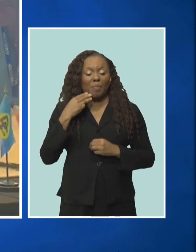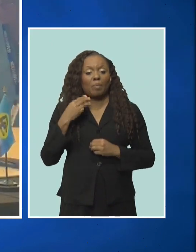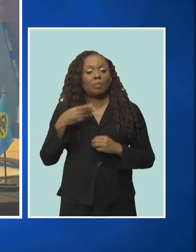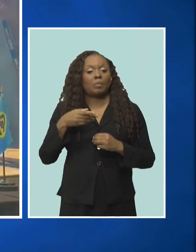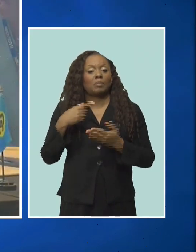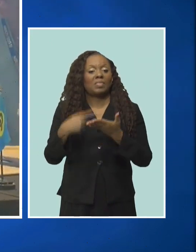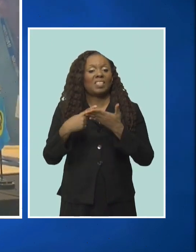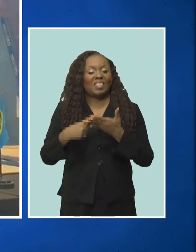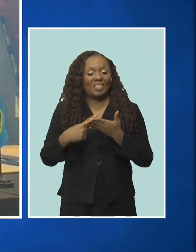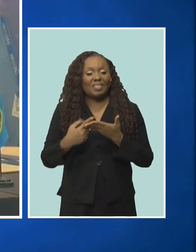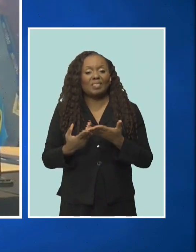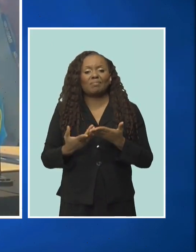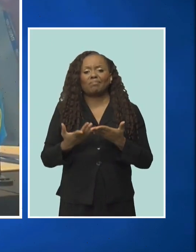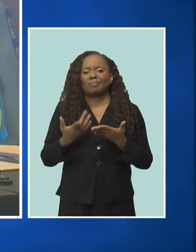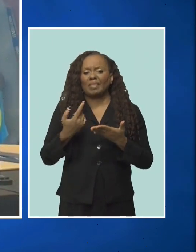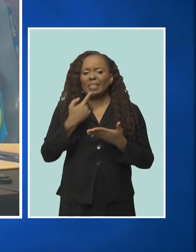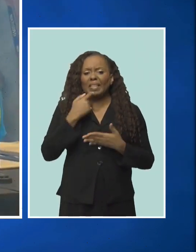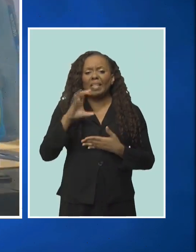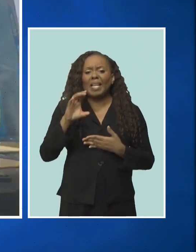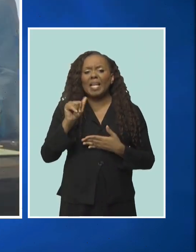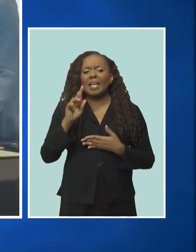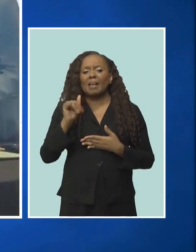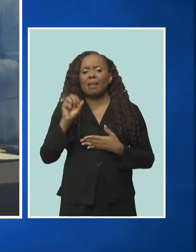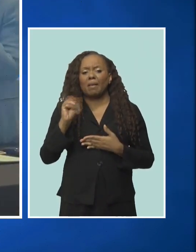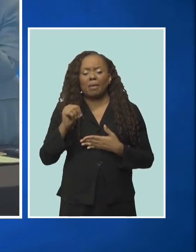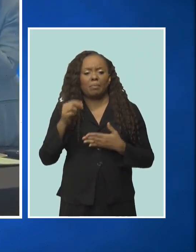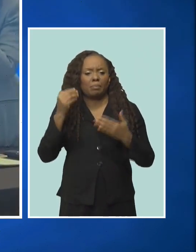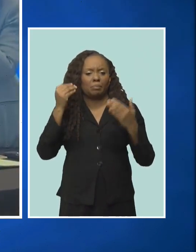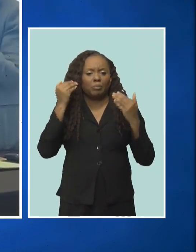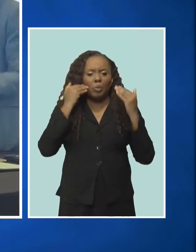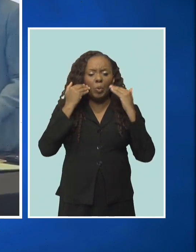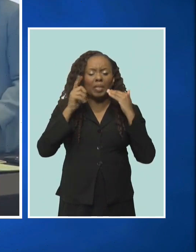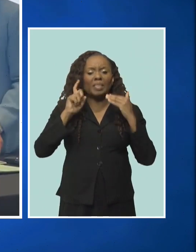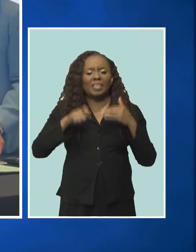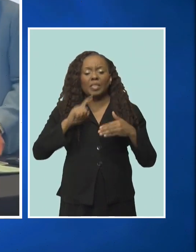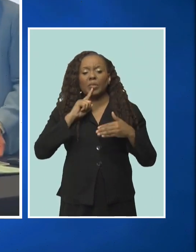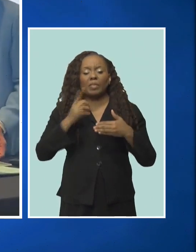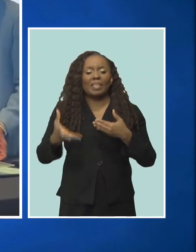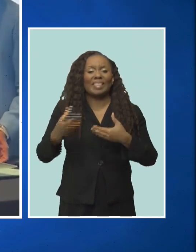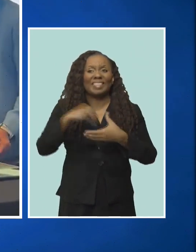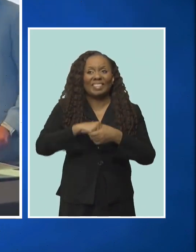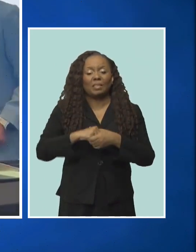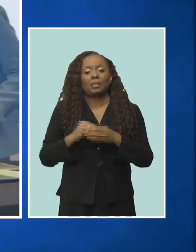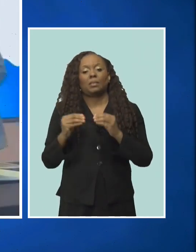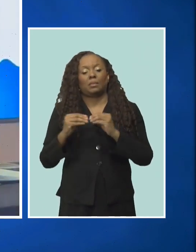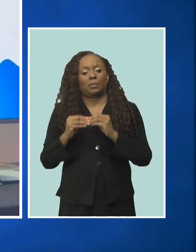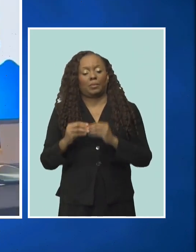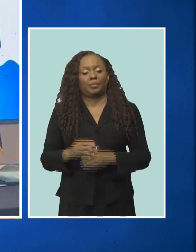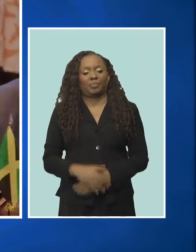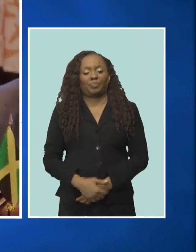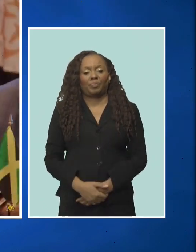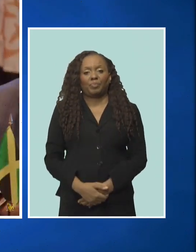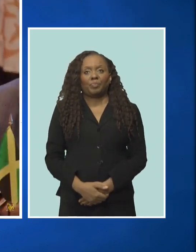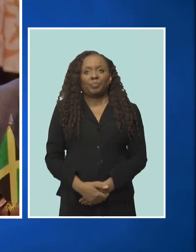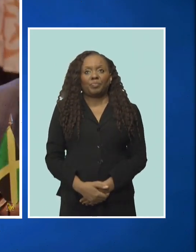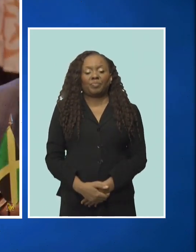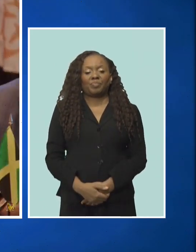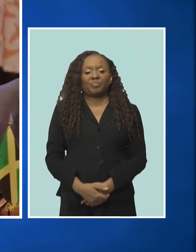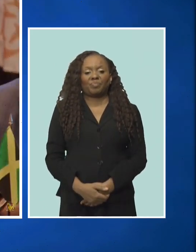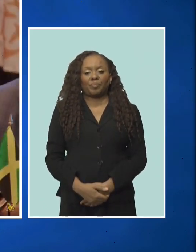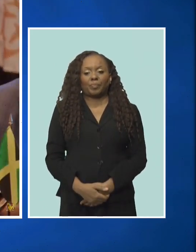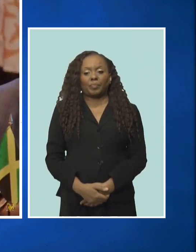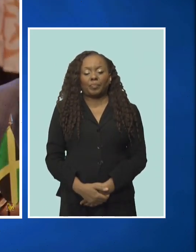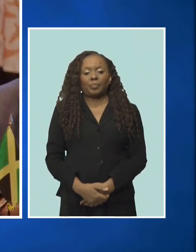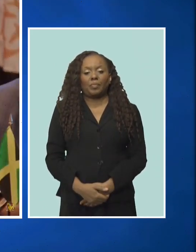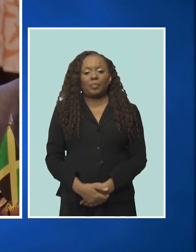development, noting that CARICOM recognizes it needs to continue to expand. We had the honor